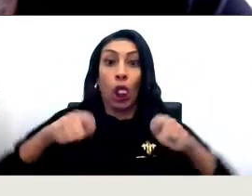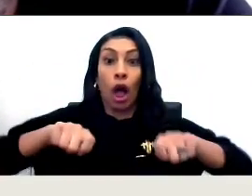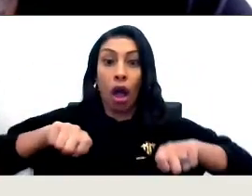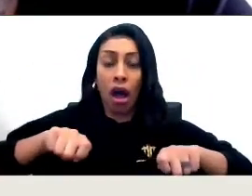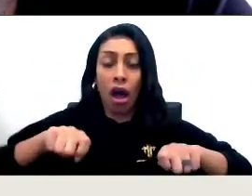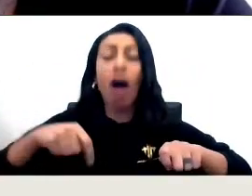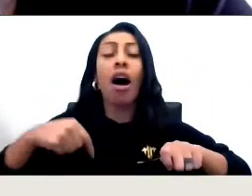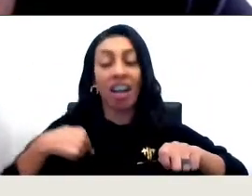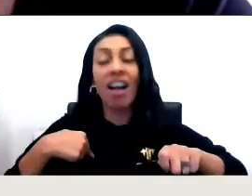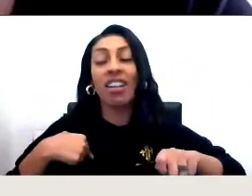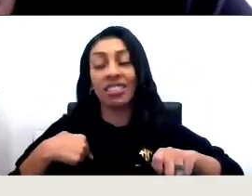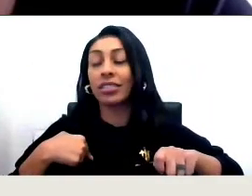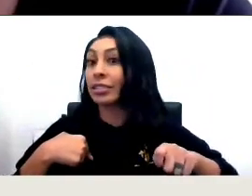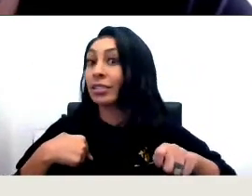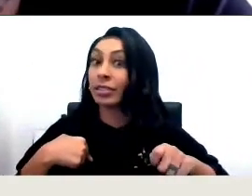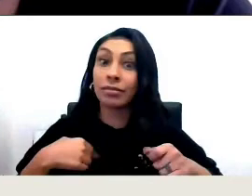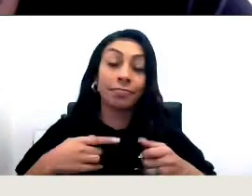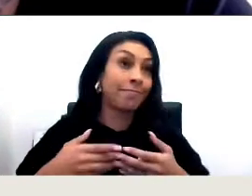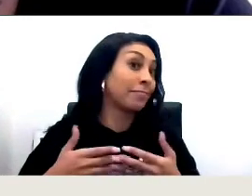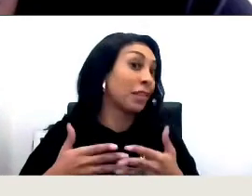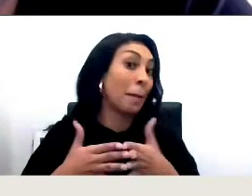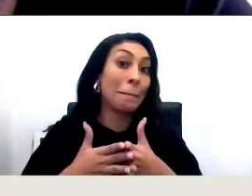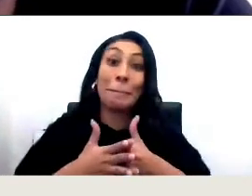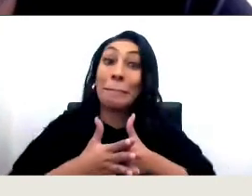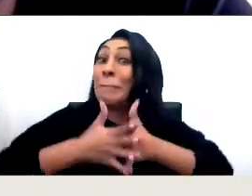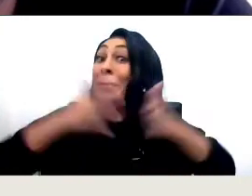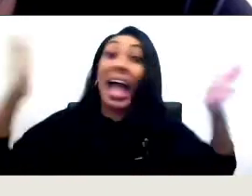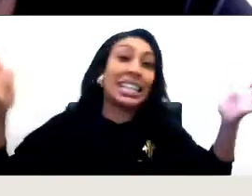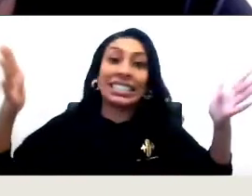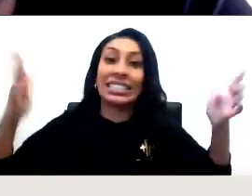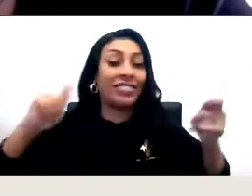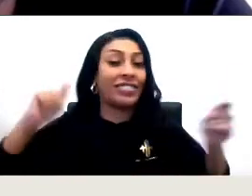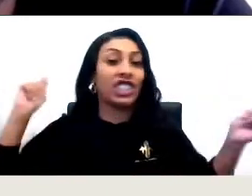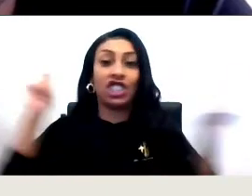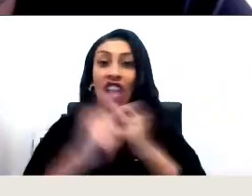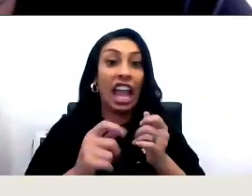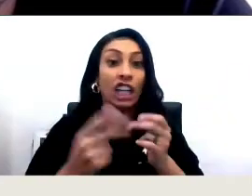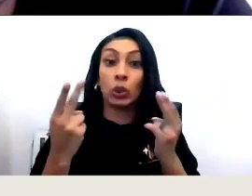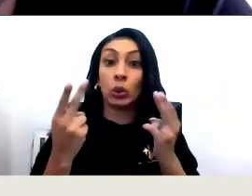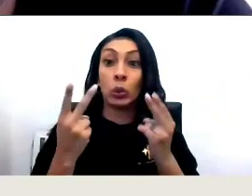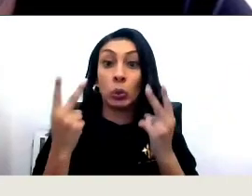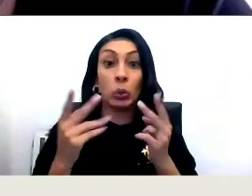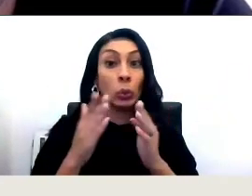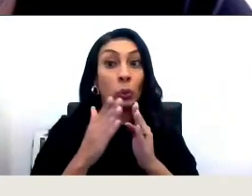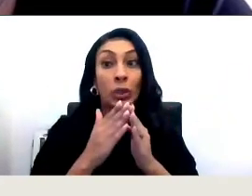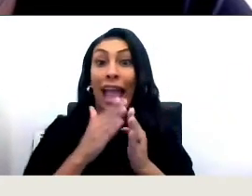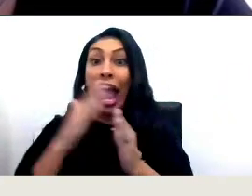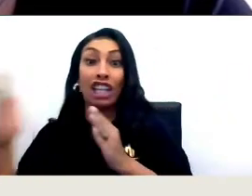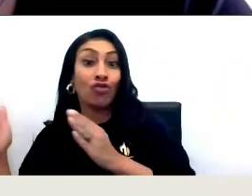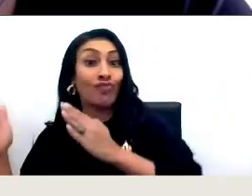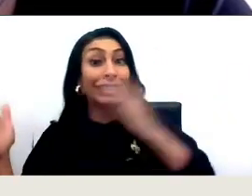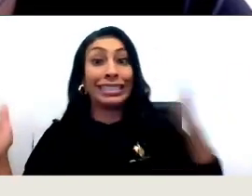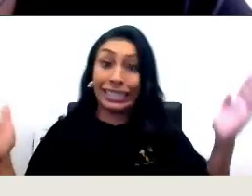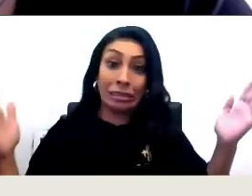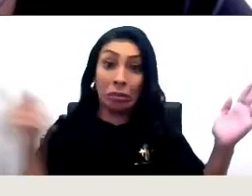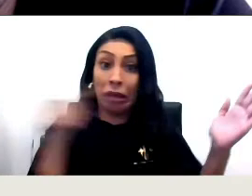for me that kind of drastic oscillation between these two extremes. And happily, I feel like I'm in